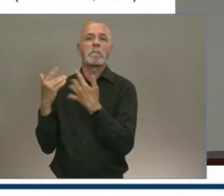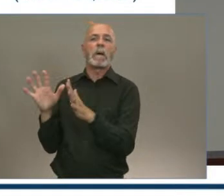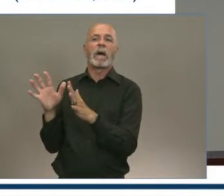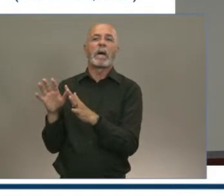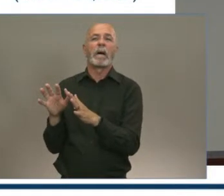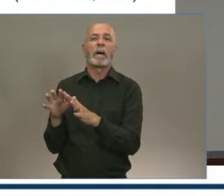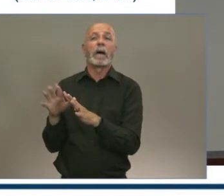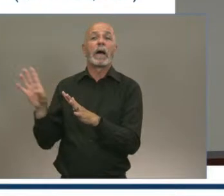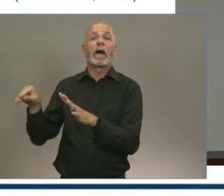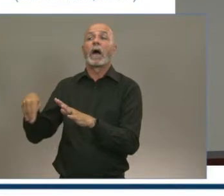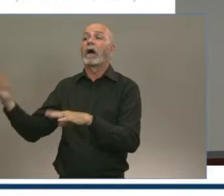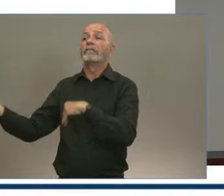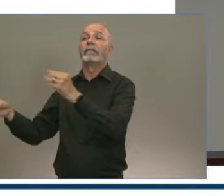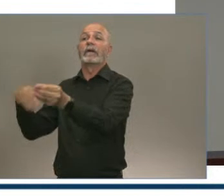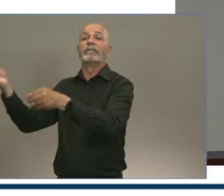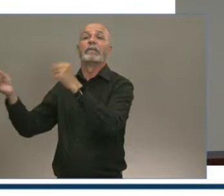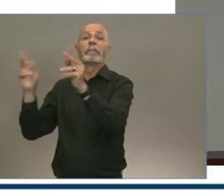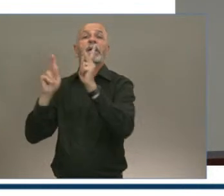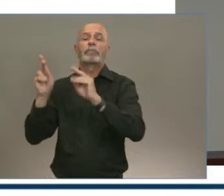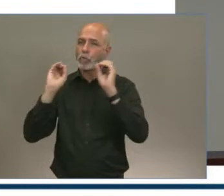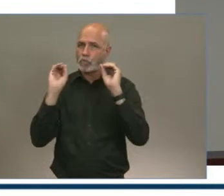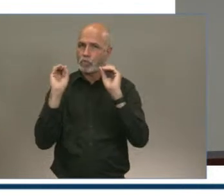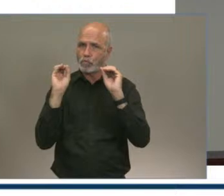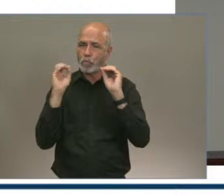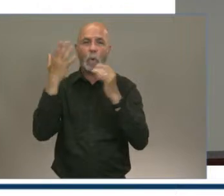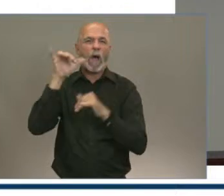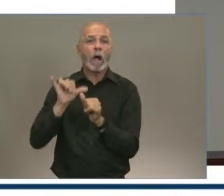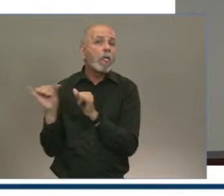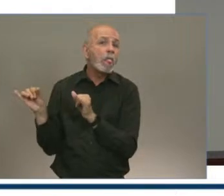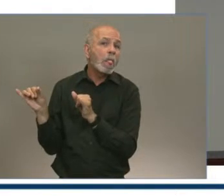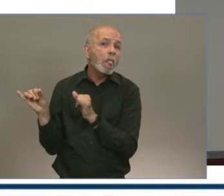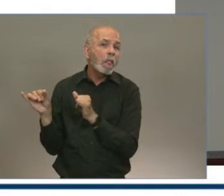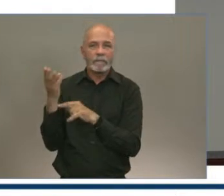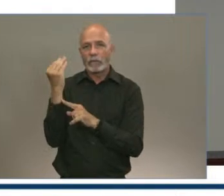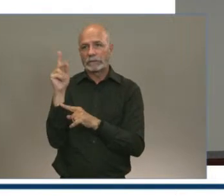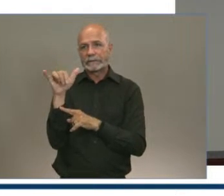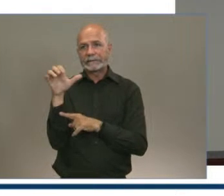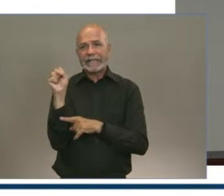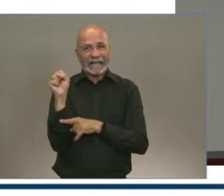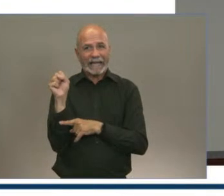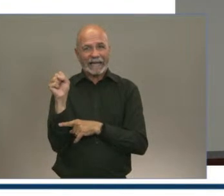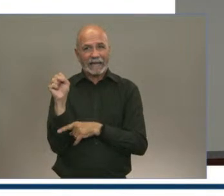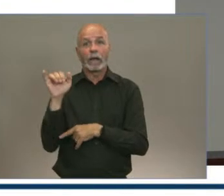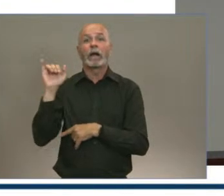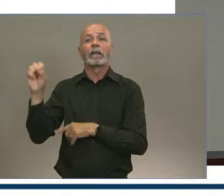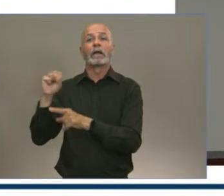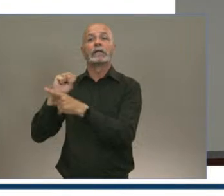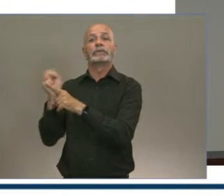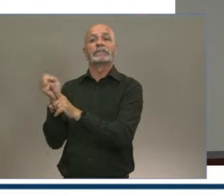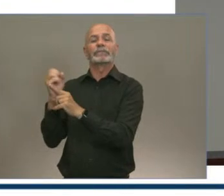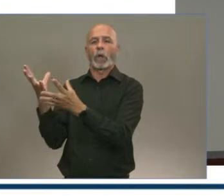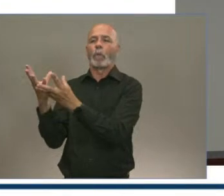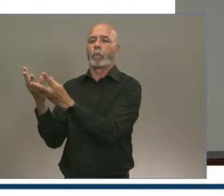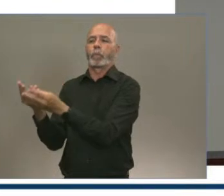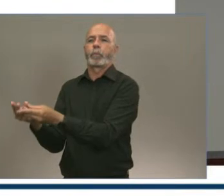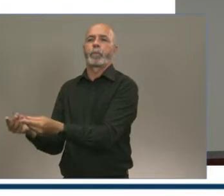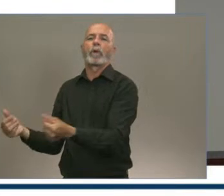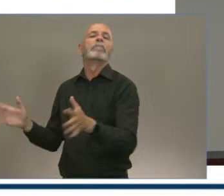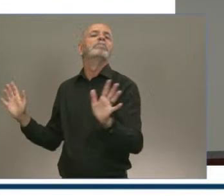anybody else because they were following that quarantine. So their cases are considered resolved. We continue to screen